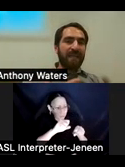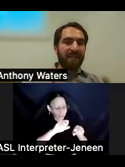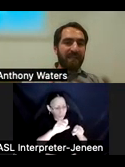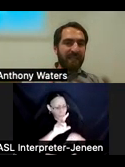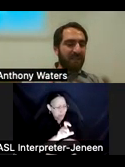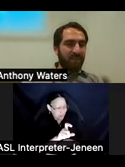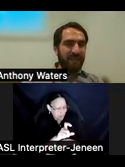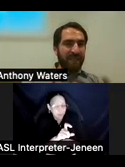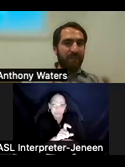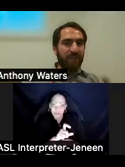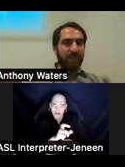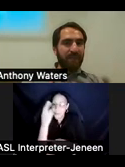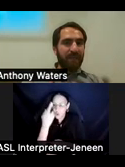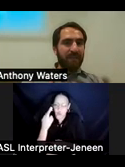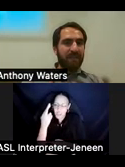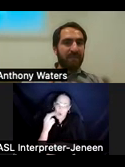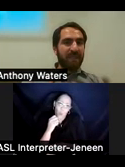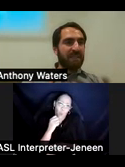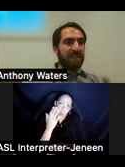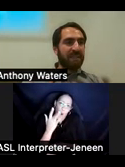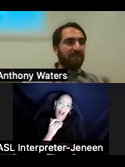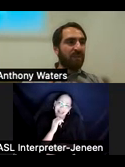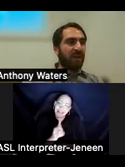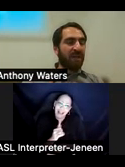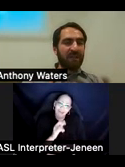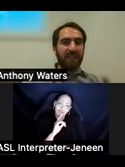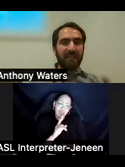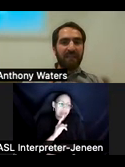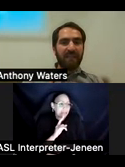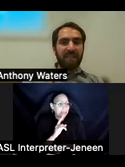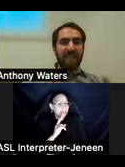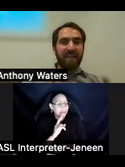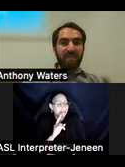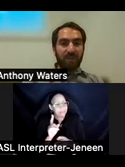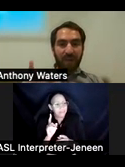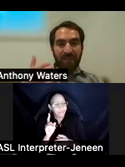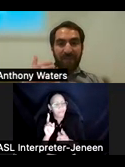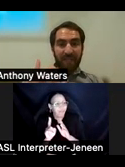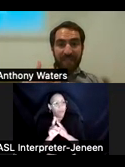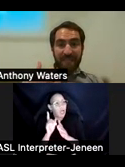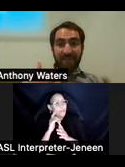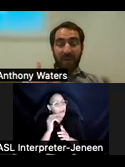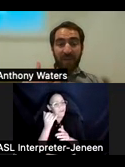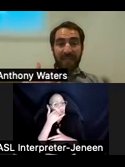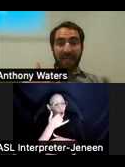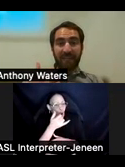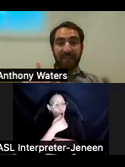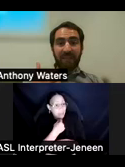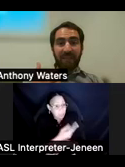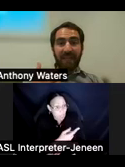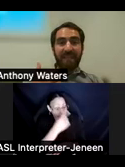why that doesn't resonate with me is because if you call and say, I think my husband's having a heart